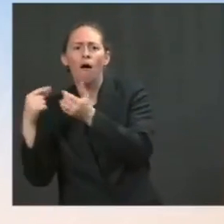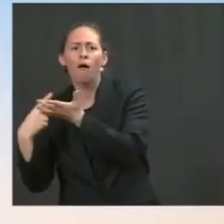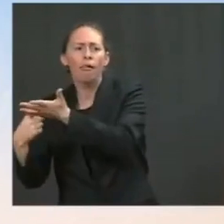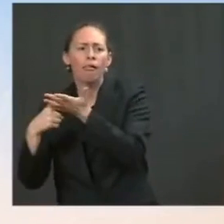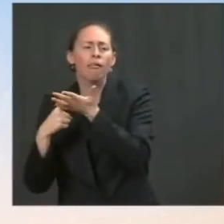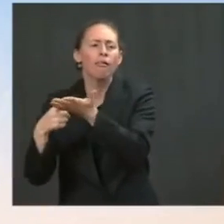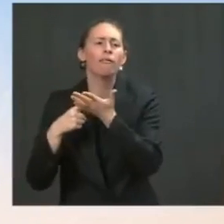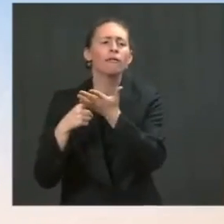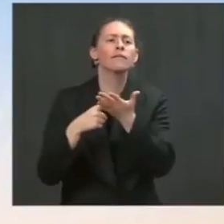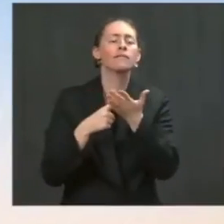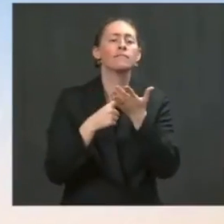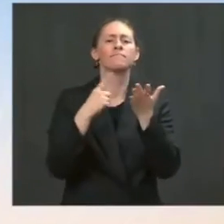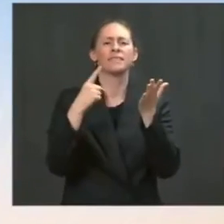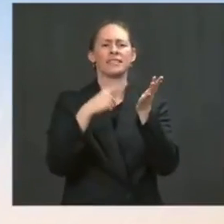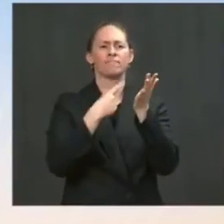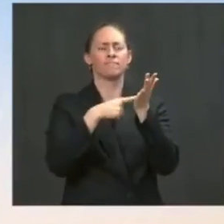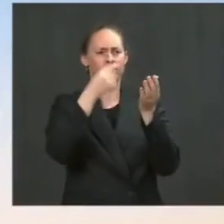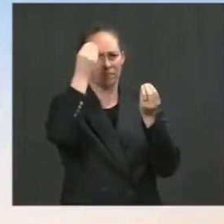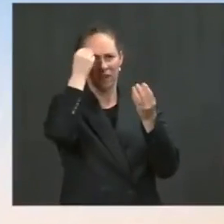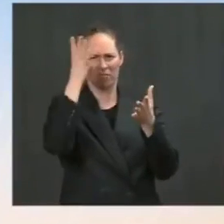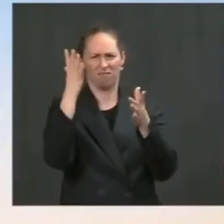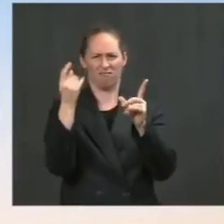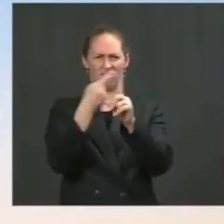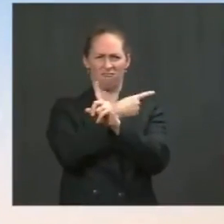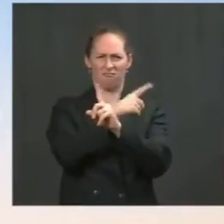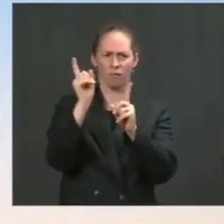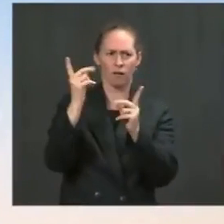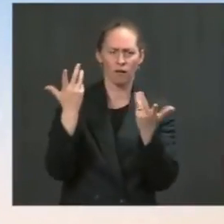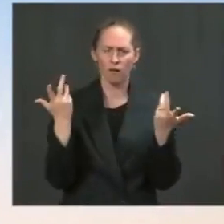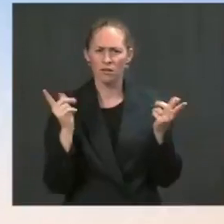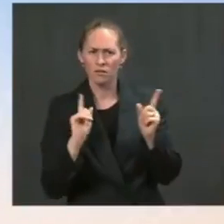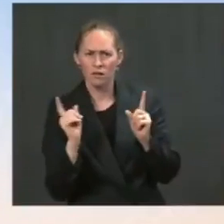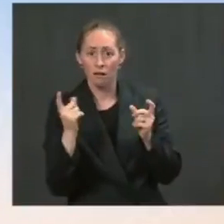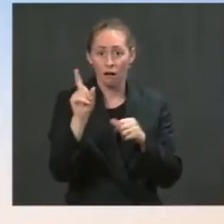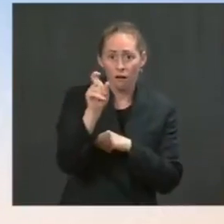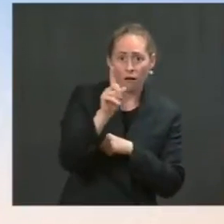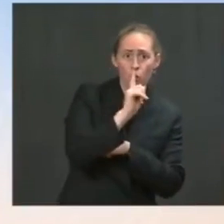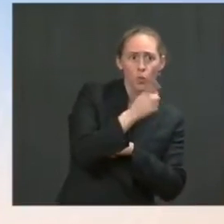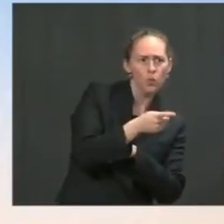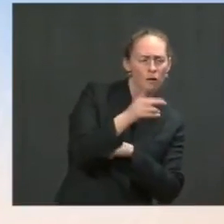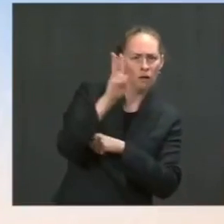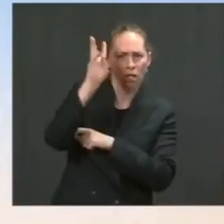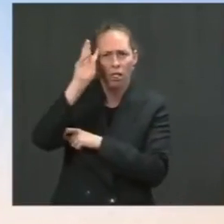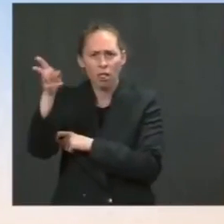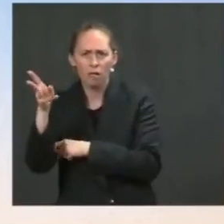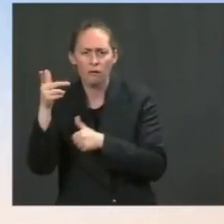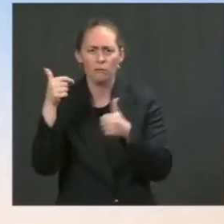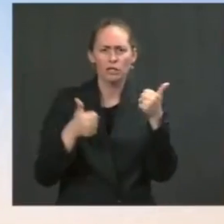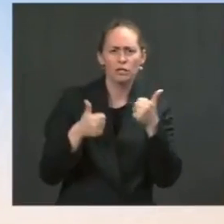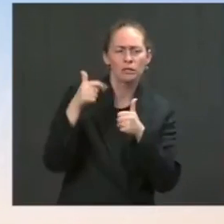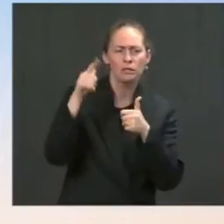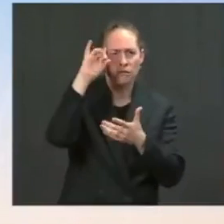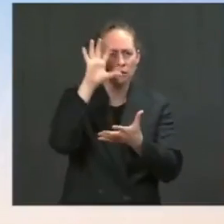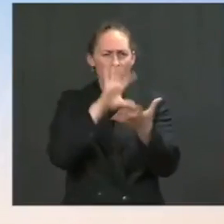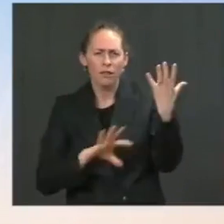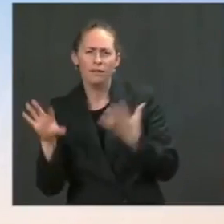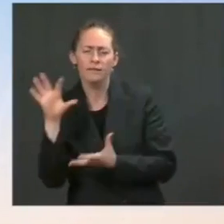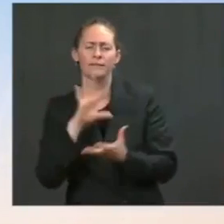hard to discriminate, as we know. This is not a new issue, but it is an issue that is impacting people's lives. So a couple of the steps that we